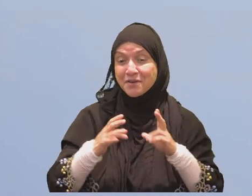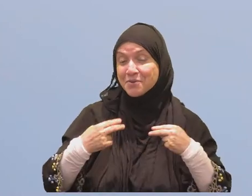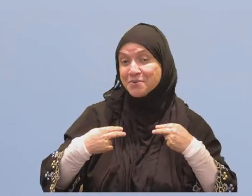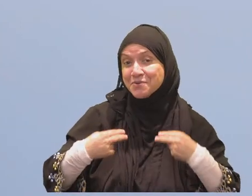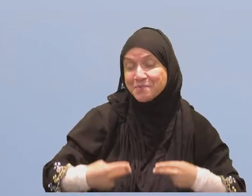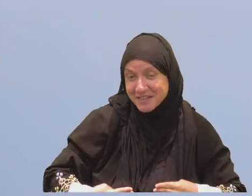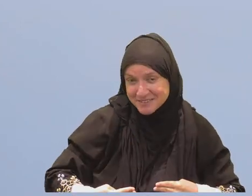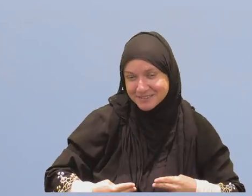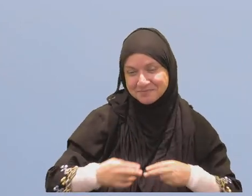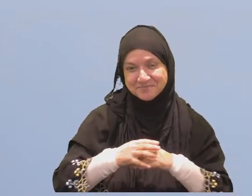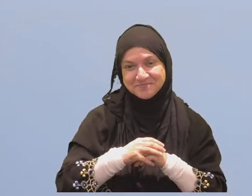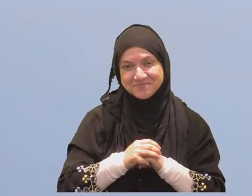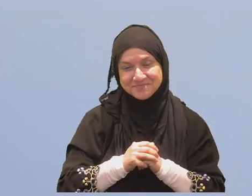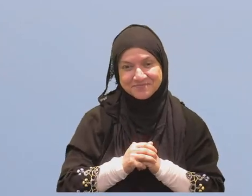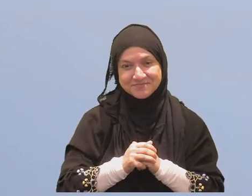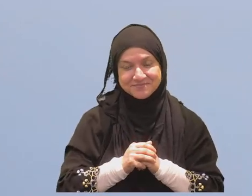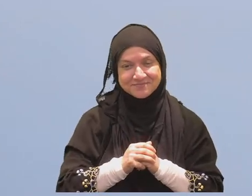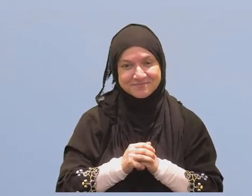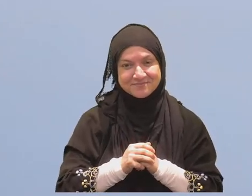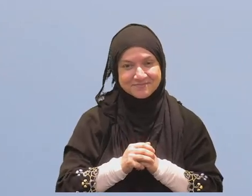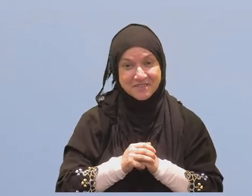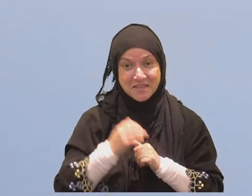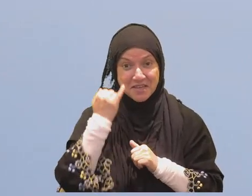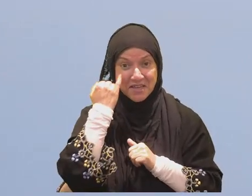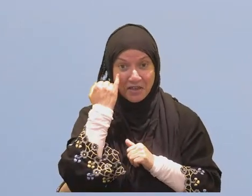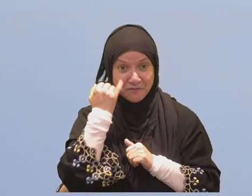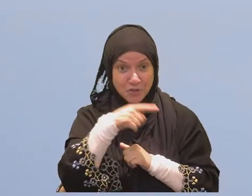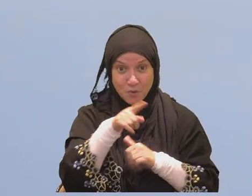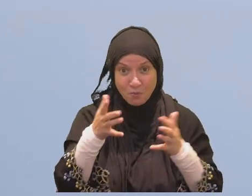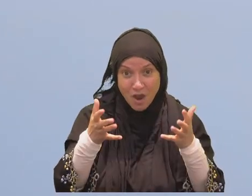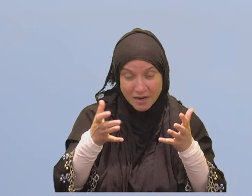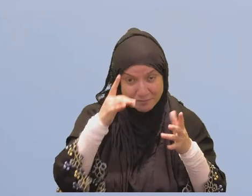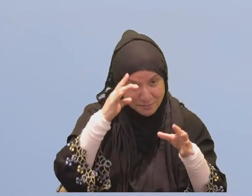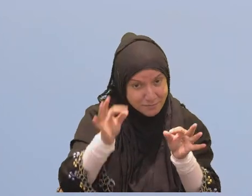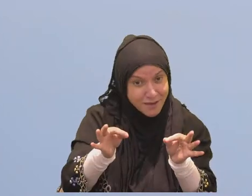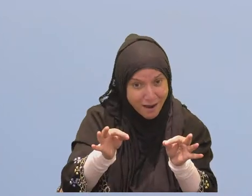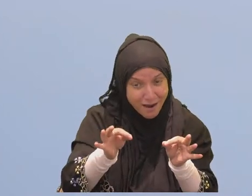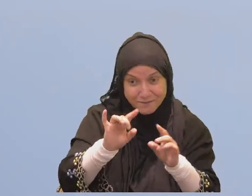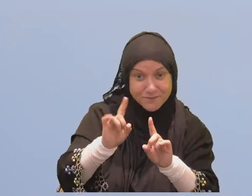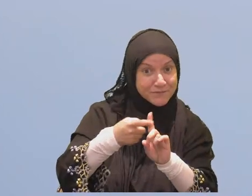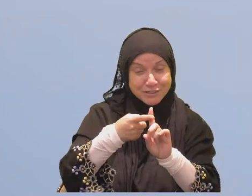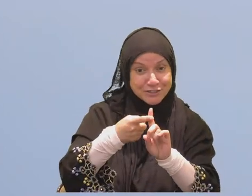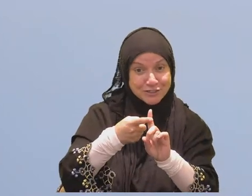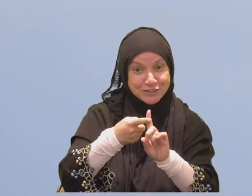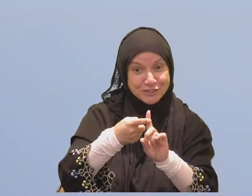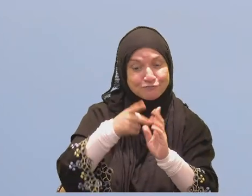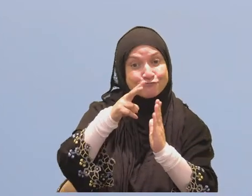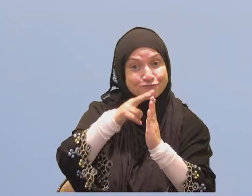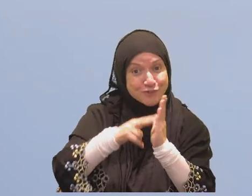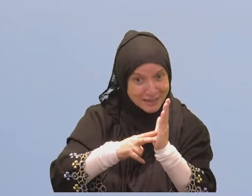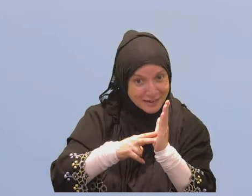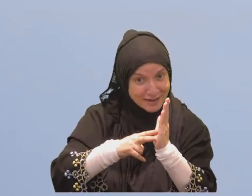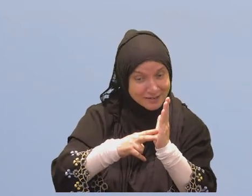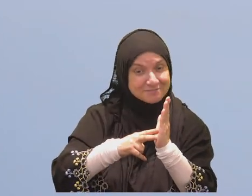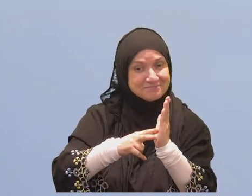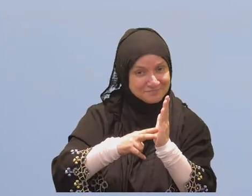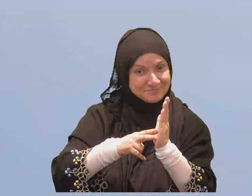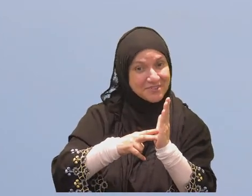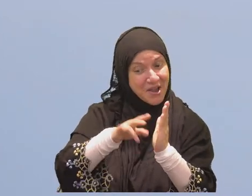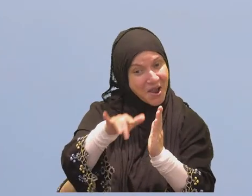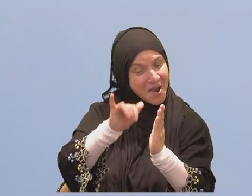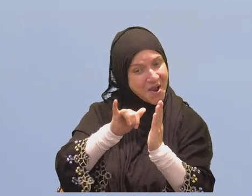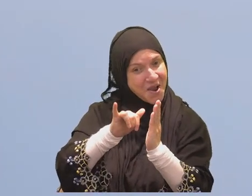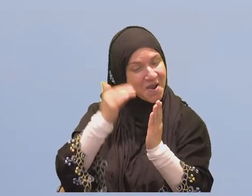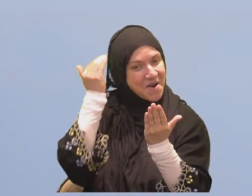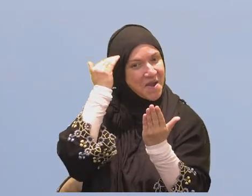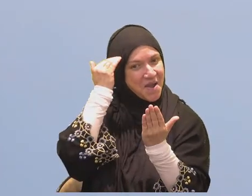of his or her ship, the master of his or her fate. And then we have law. And law governs